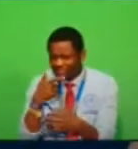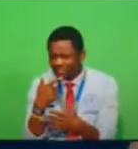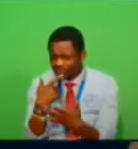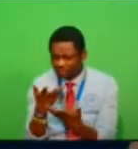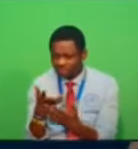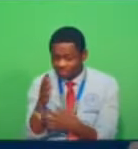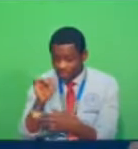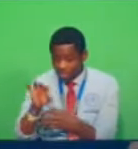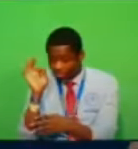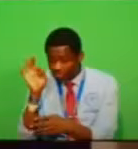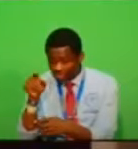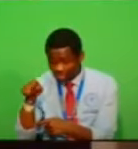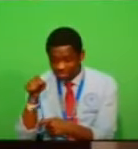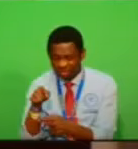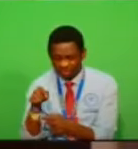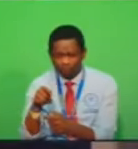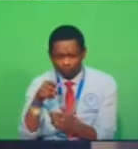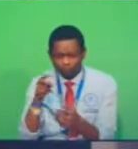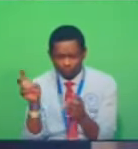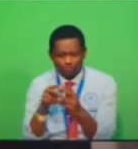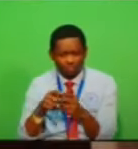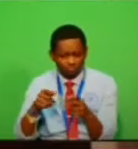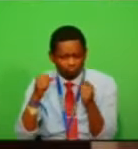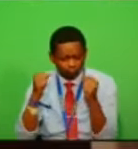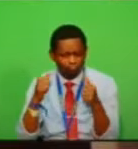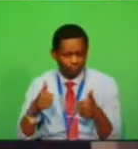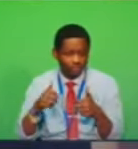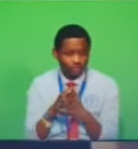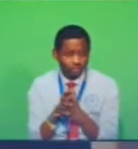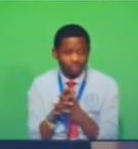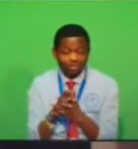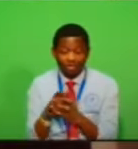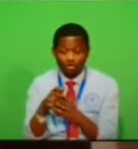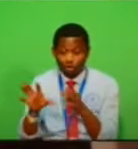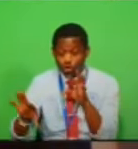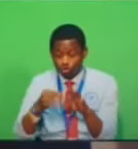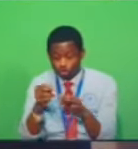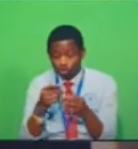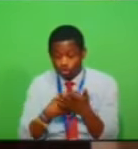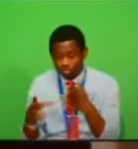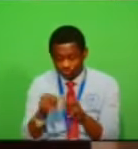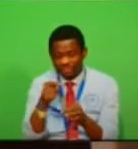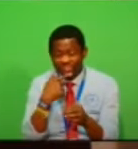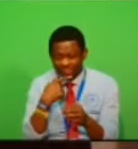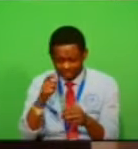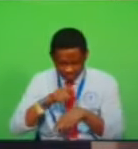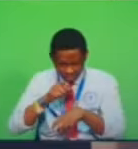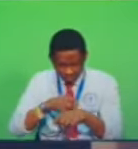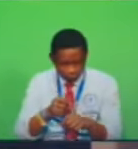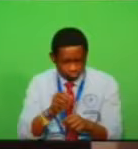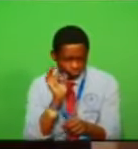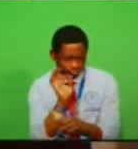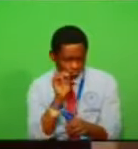said, I planted the seed. And I said, you know what? You're looking for a legacy. But